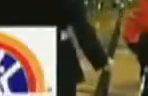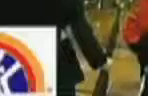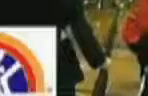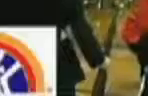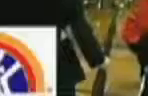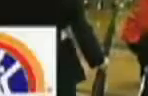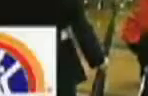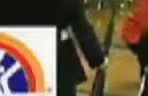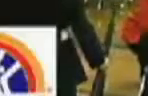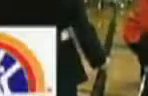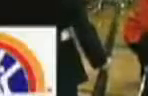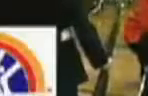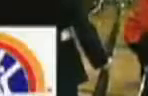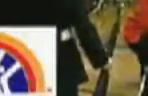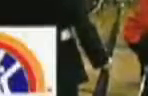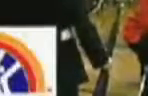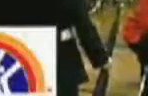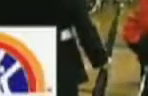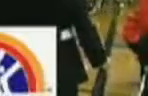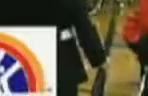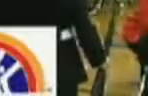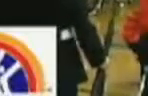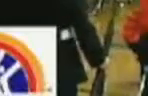All right, let's go ahead and come to order.